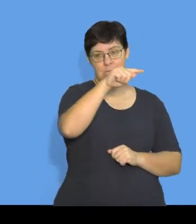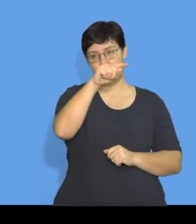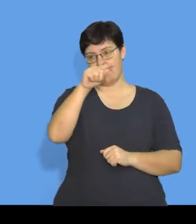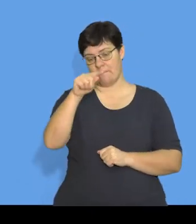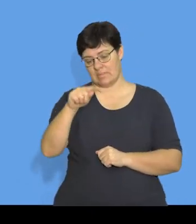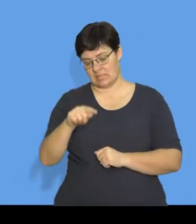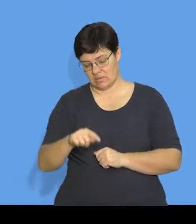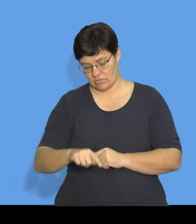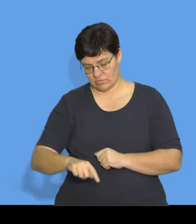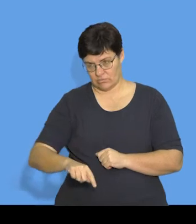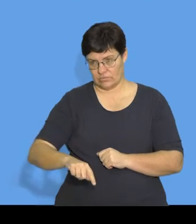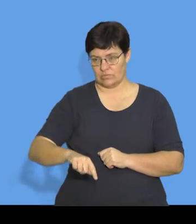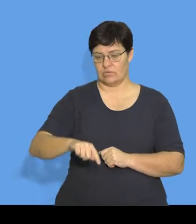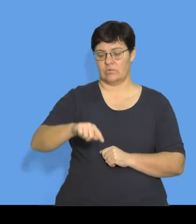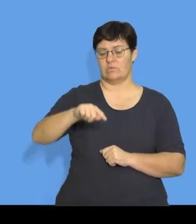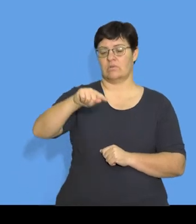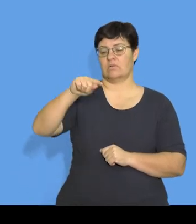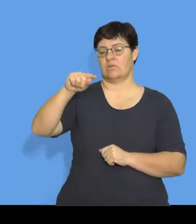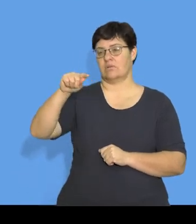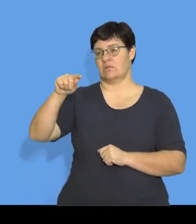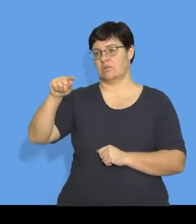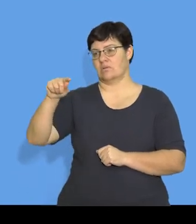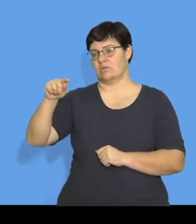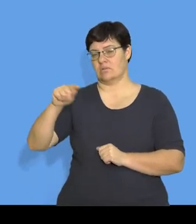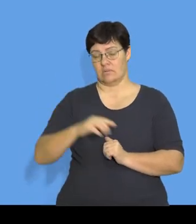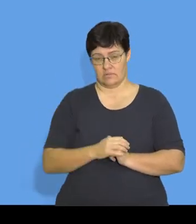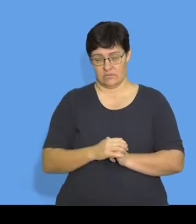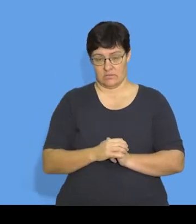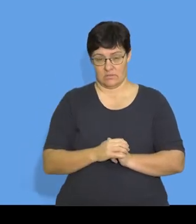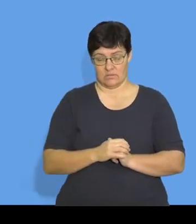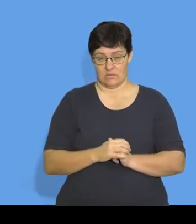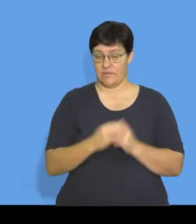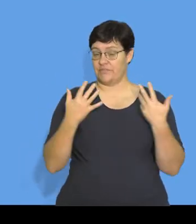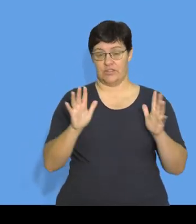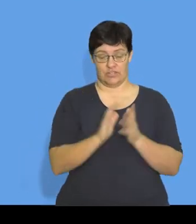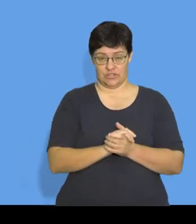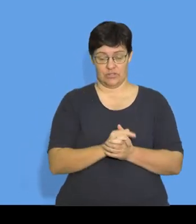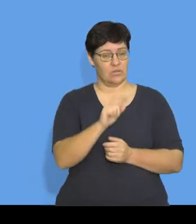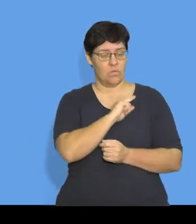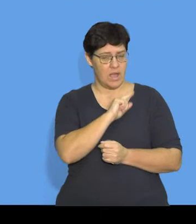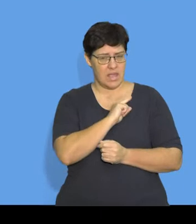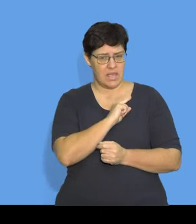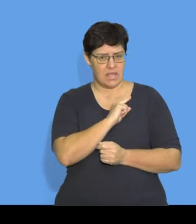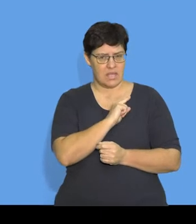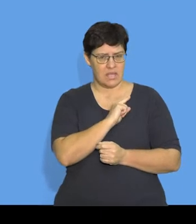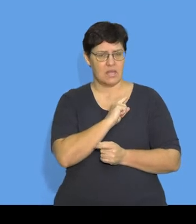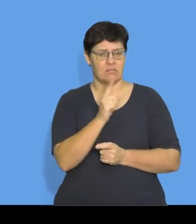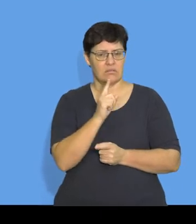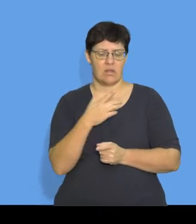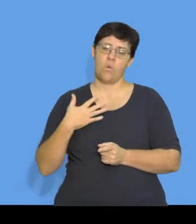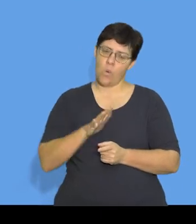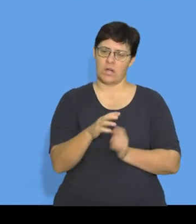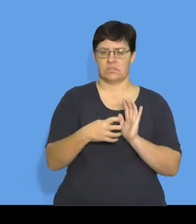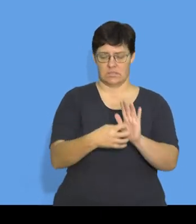came down, and it went up. We only go that far. Why? Because that's as far as the graph